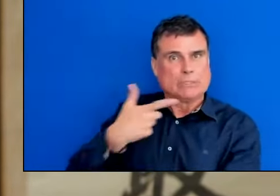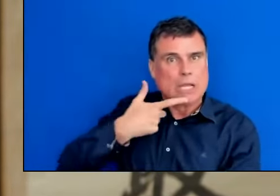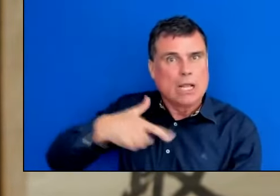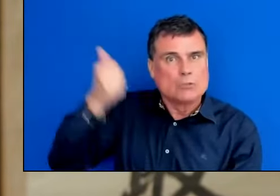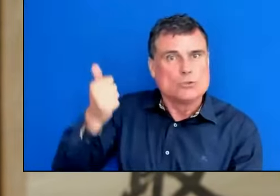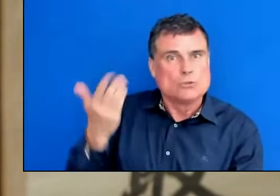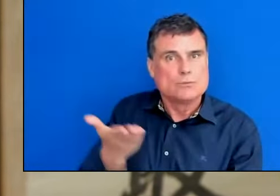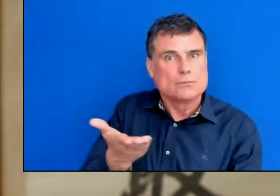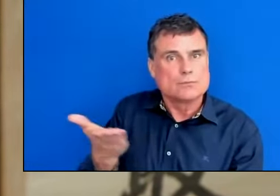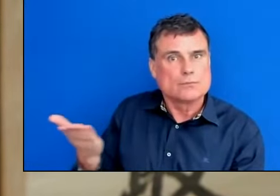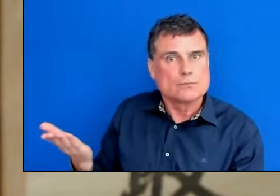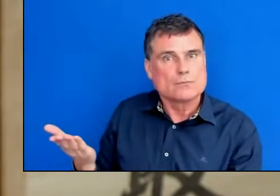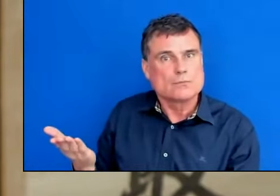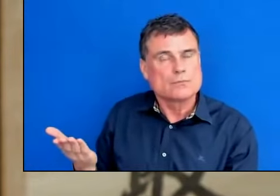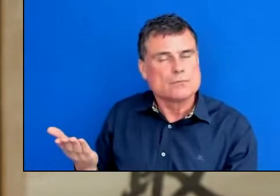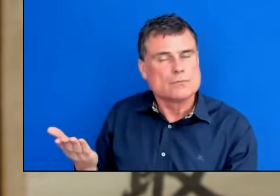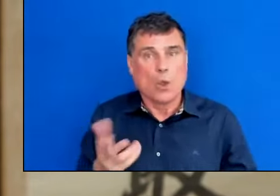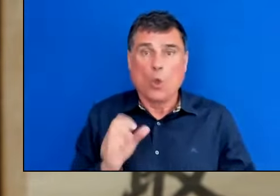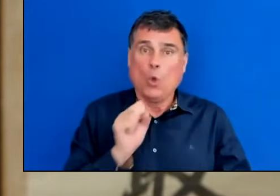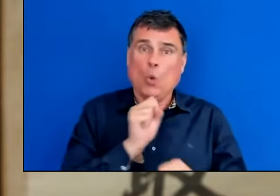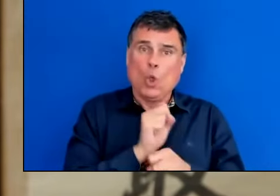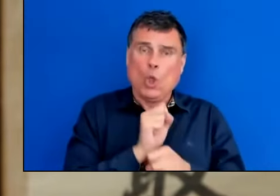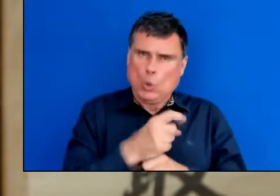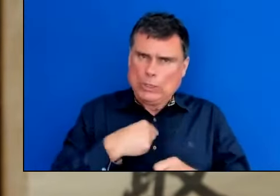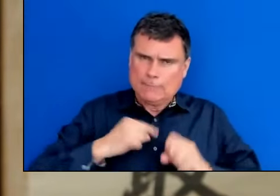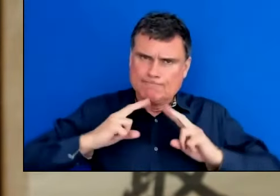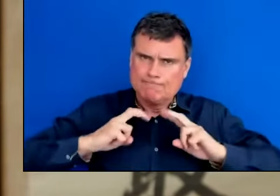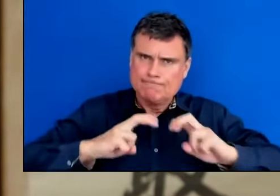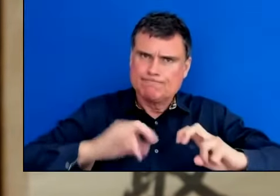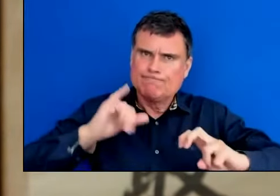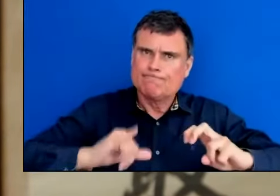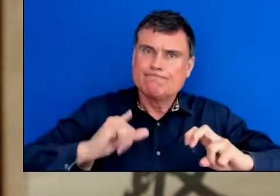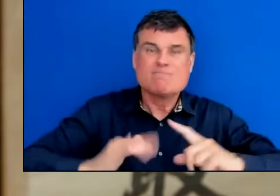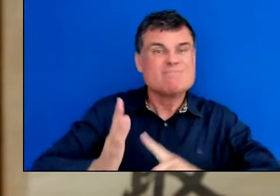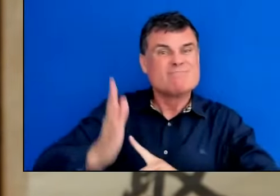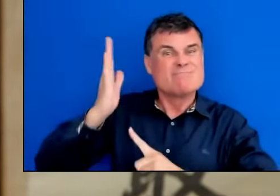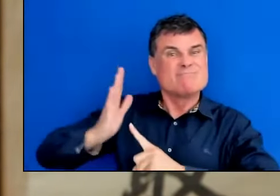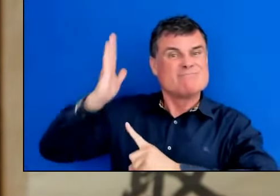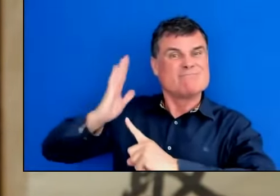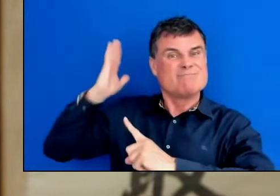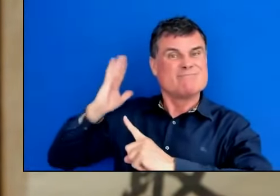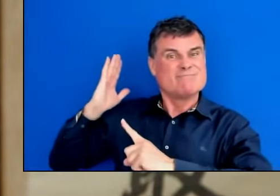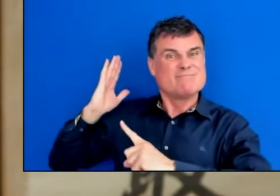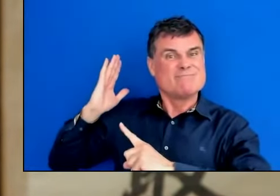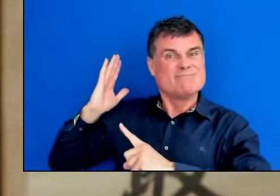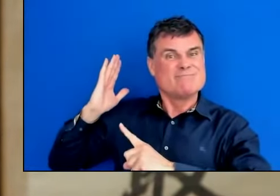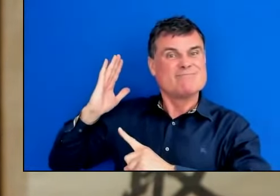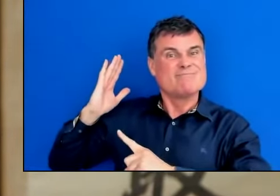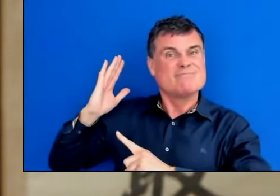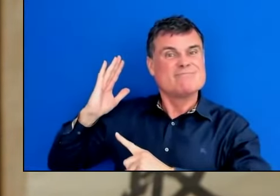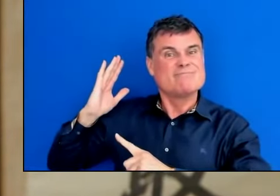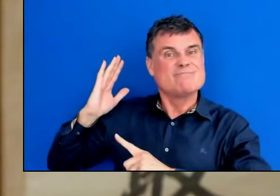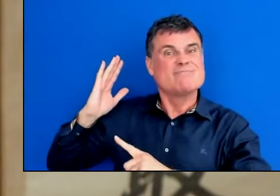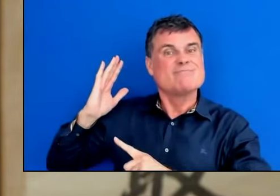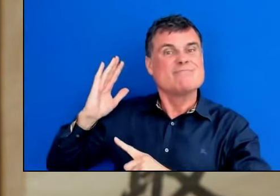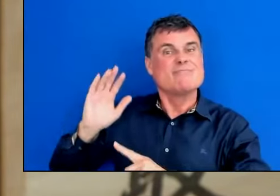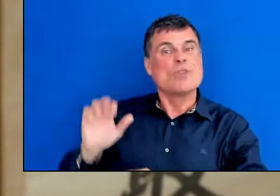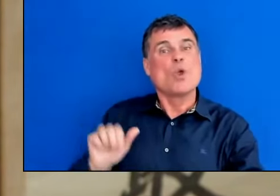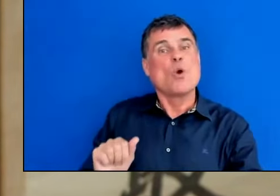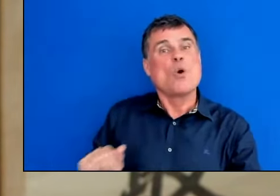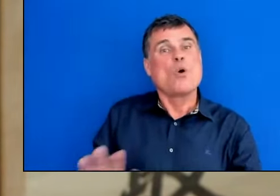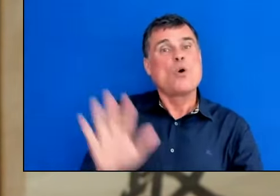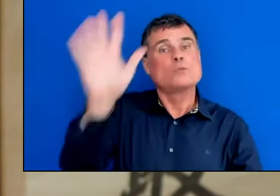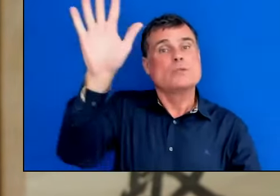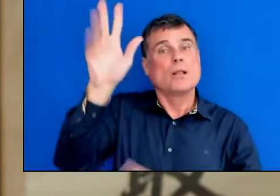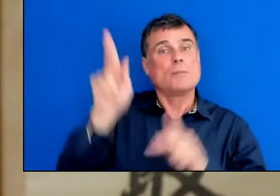In doing this work, we have found that descendants of our entire coastal population of Japanese Canadians still carry